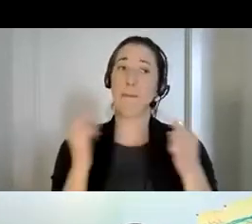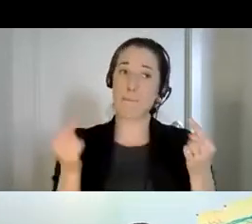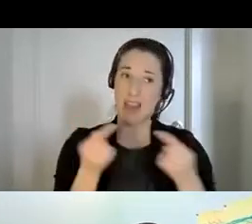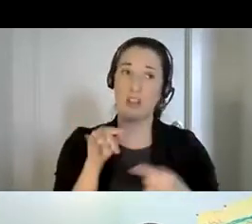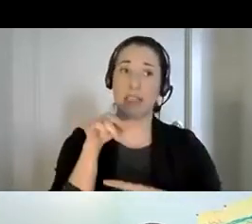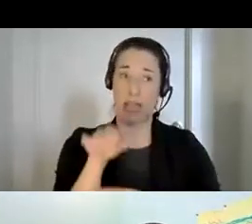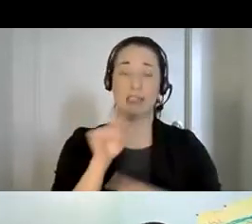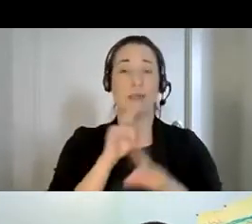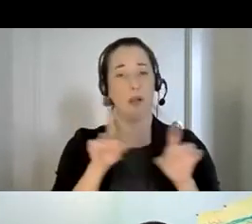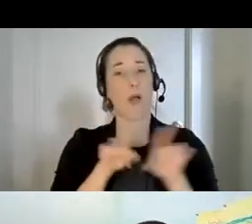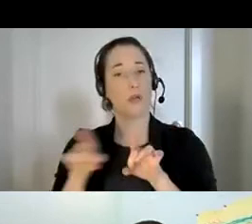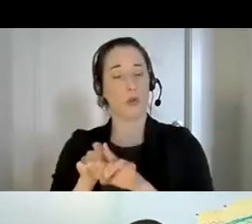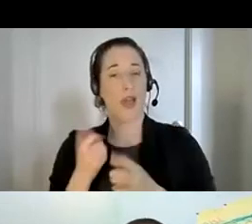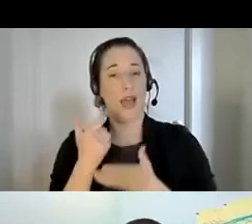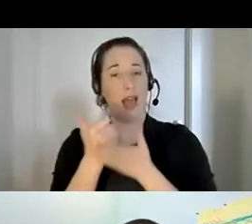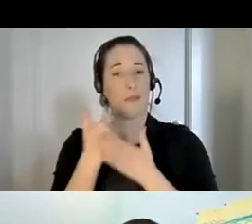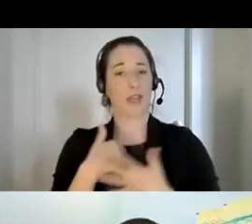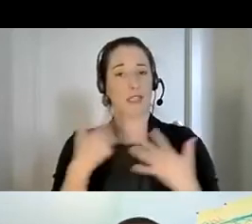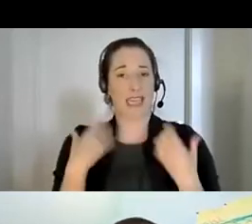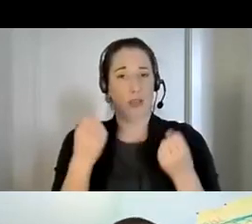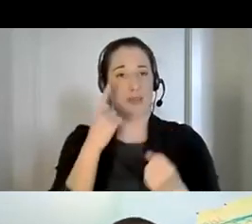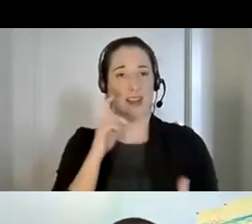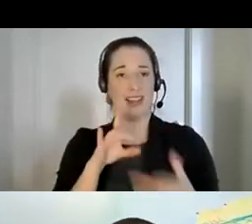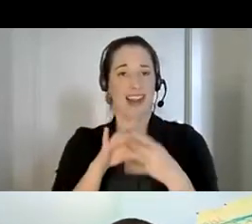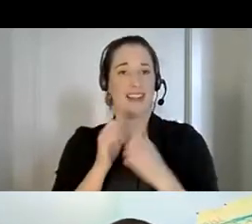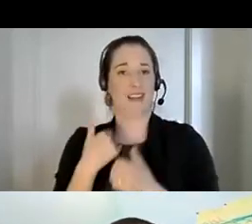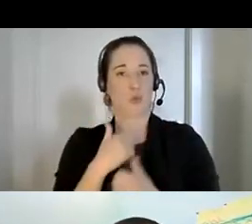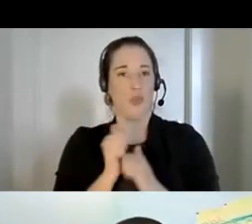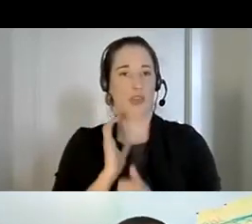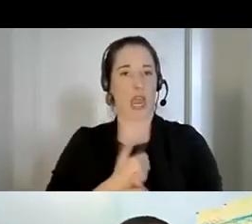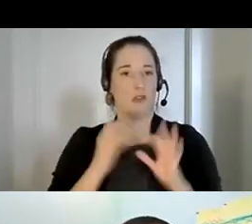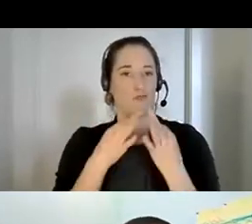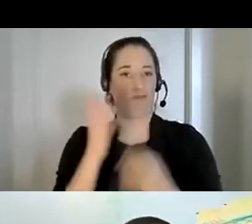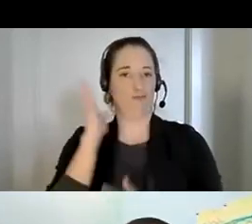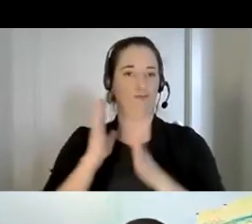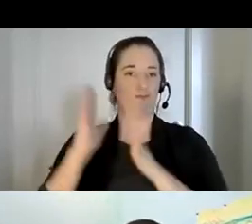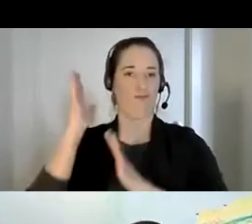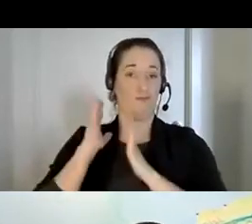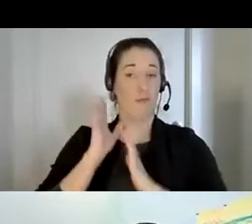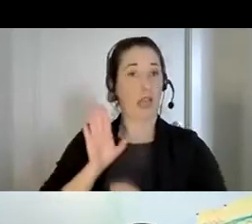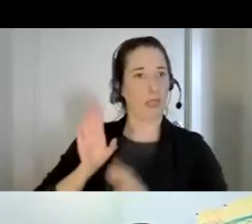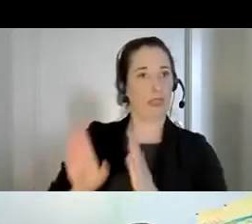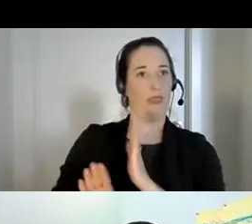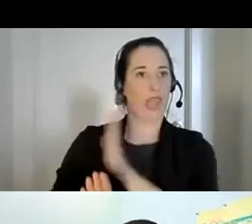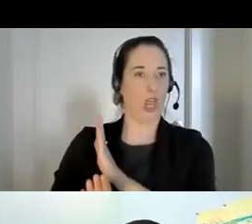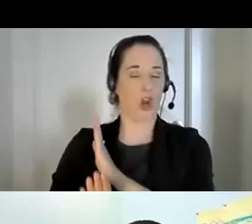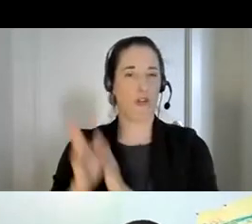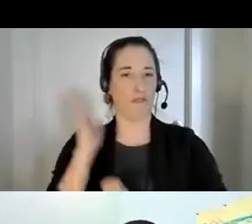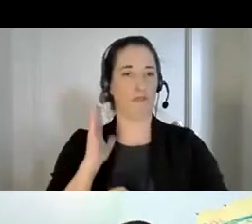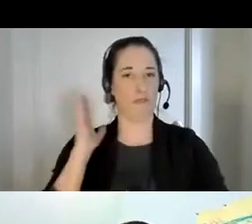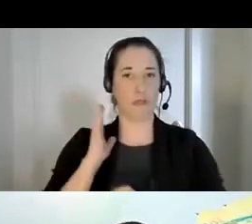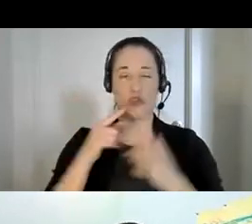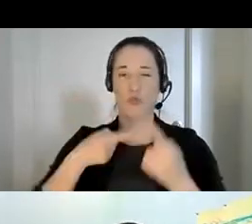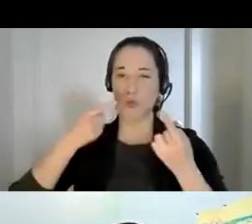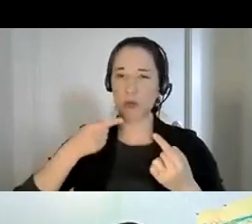because it connects us with our ancestors, their struggles, their fights, their